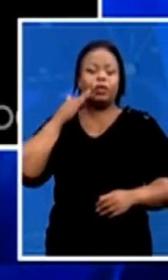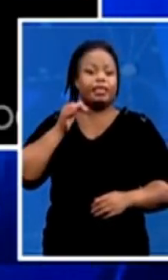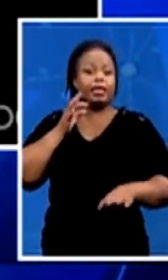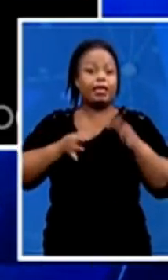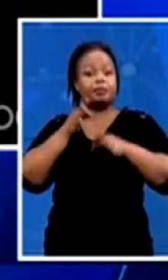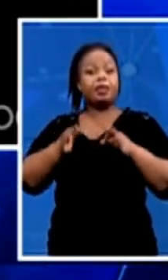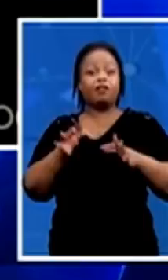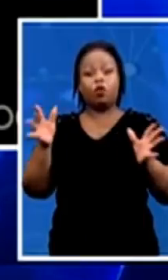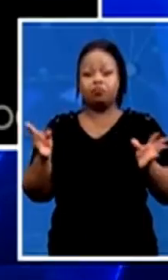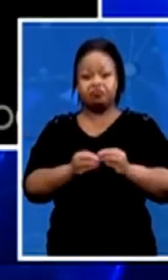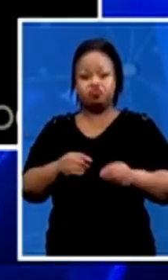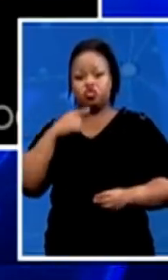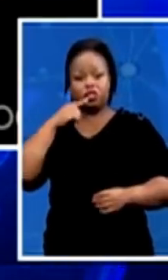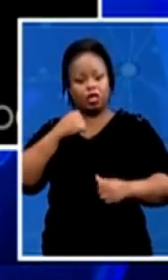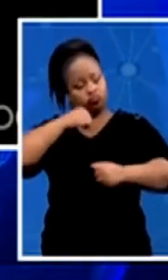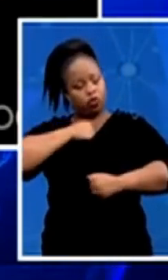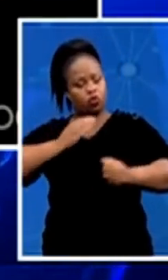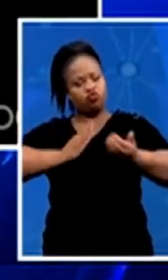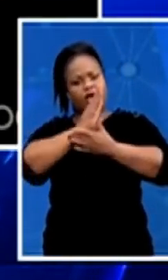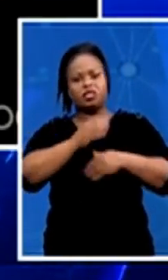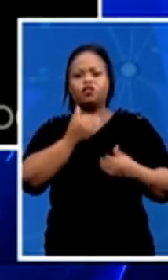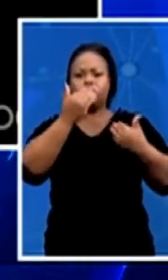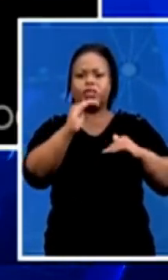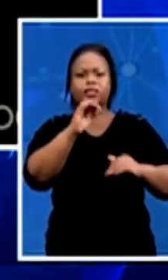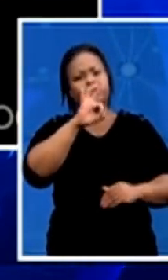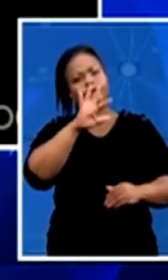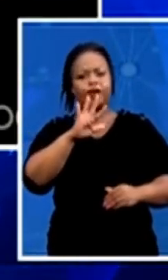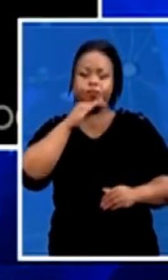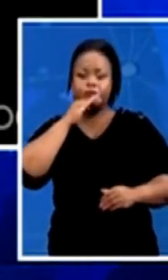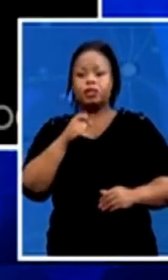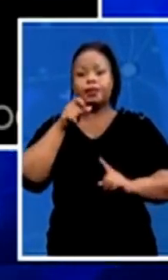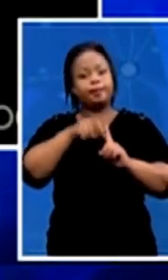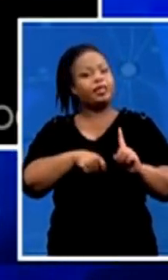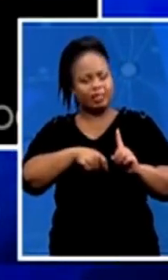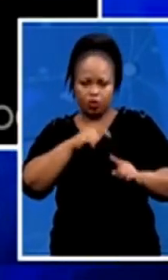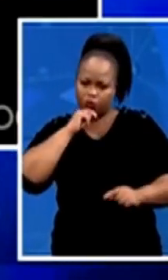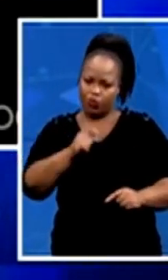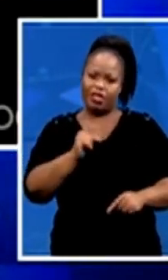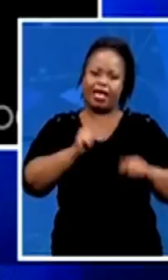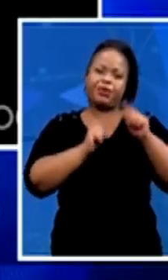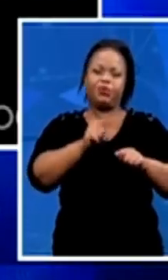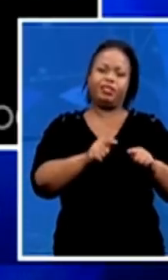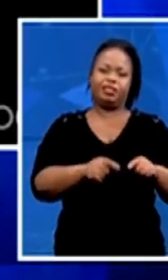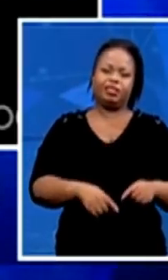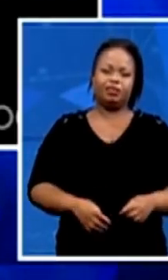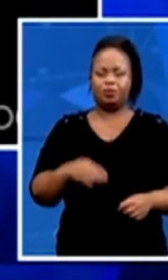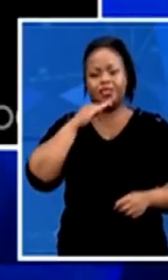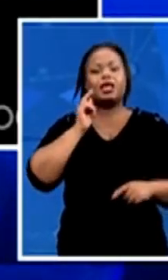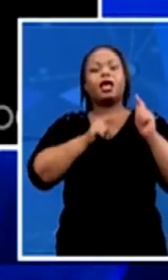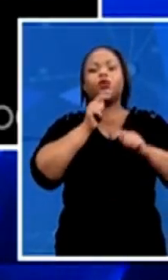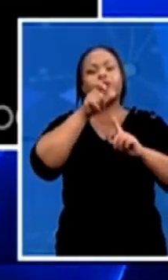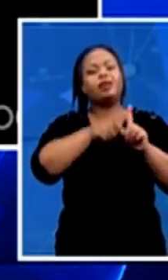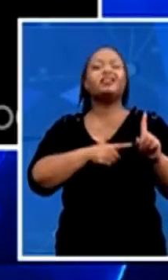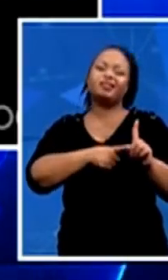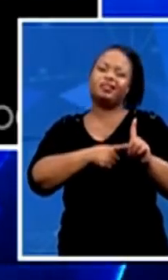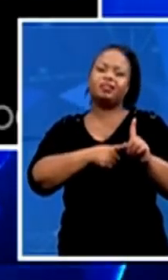rights, the person is obviously an accused, must be regarded as an accused person. It would be foolhardy to